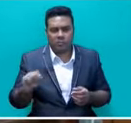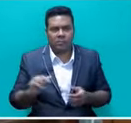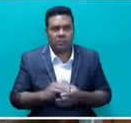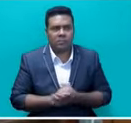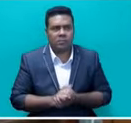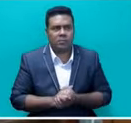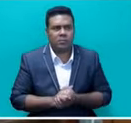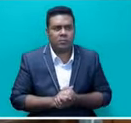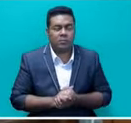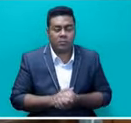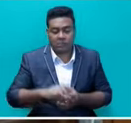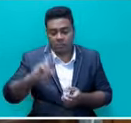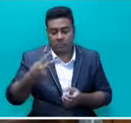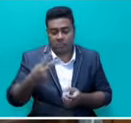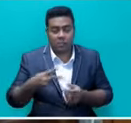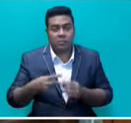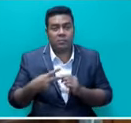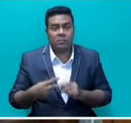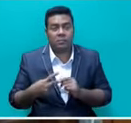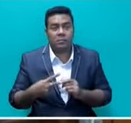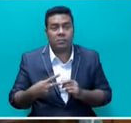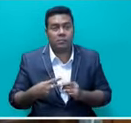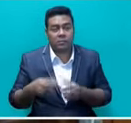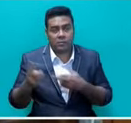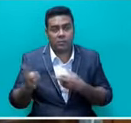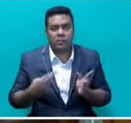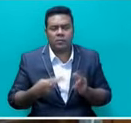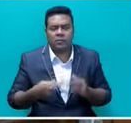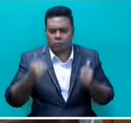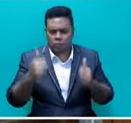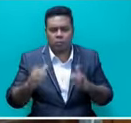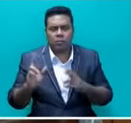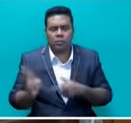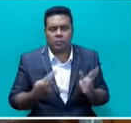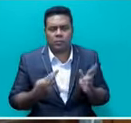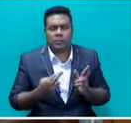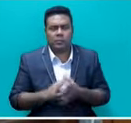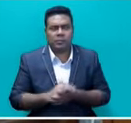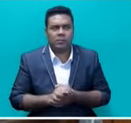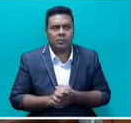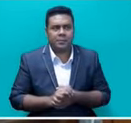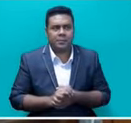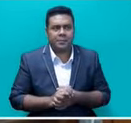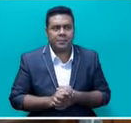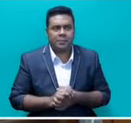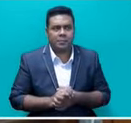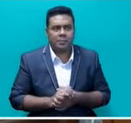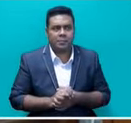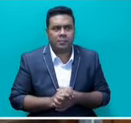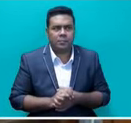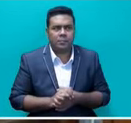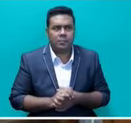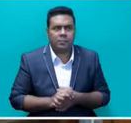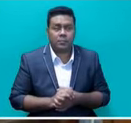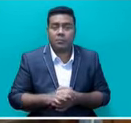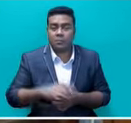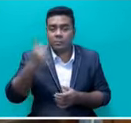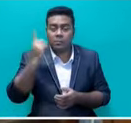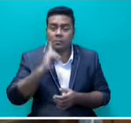And the second recommendation is also a good recommendation in the sense that it says that at some point